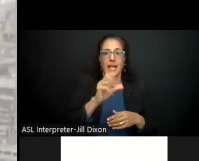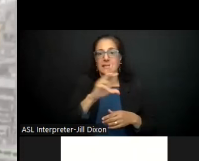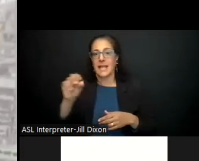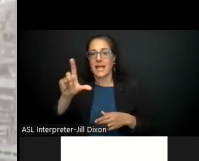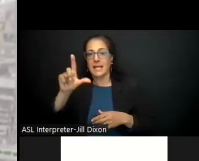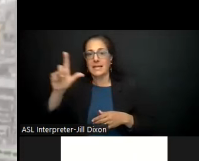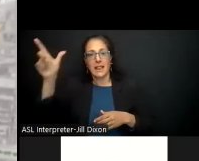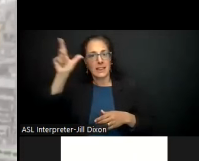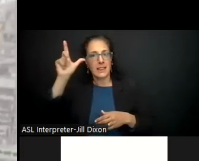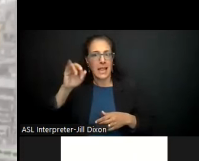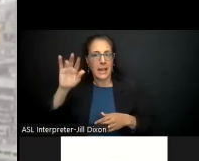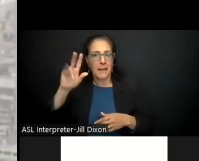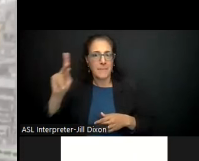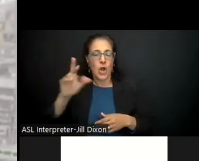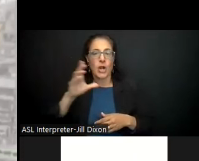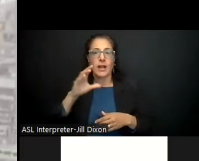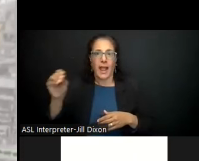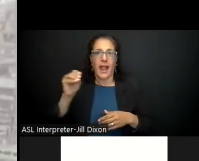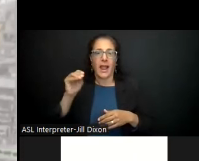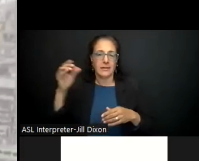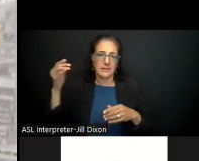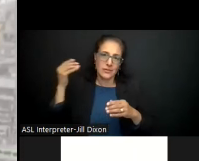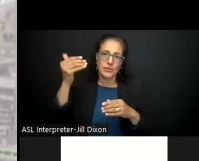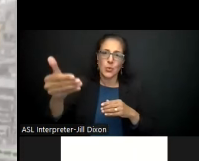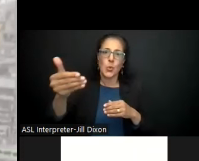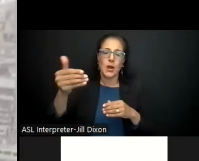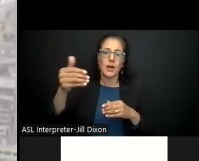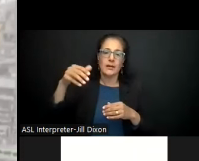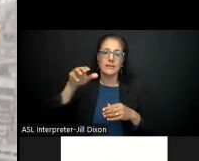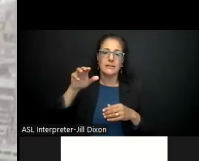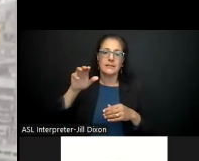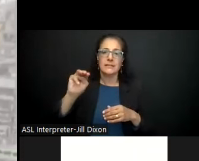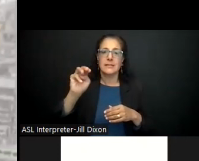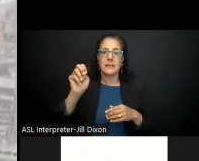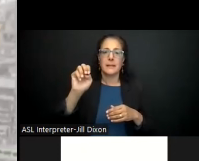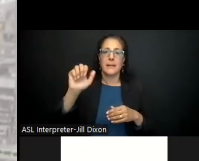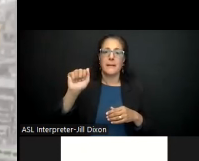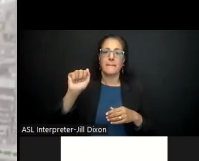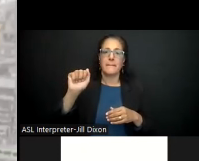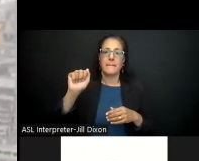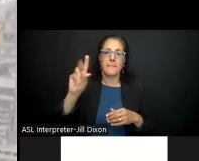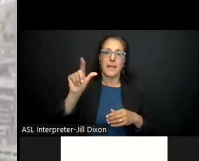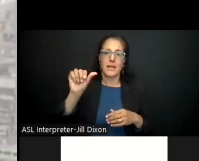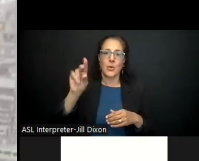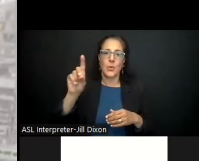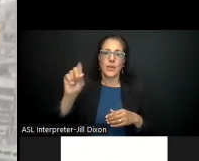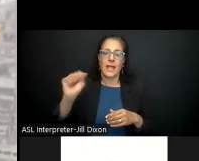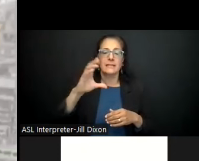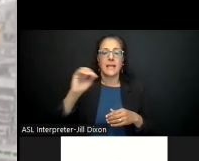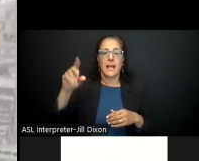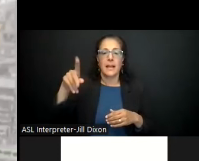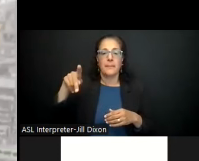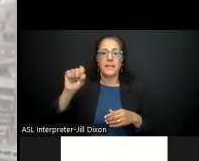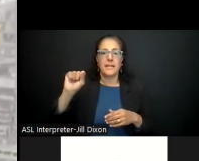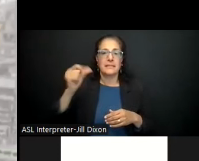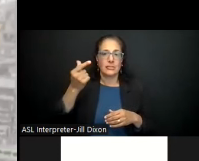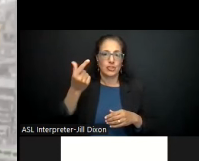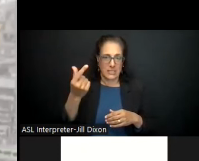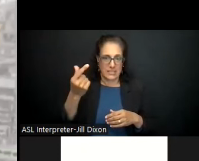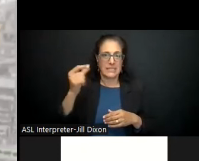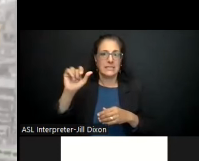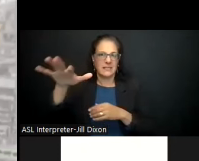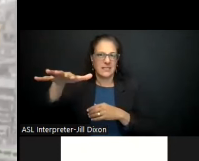towards the Meadowlands and PSE&G site. So this is already in progress. A lot of the background work has been done, but